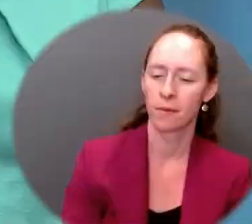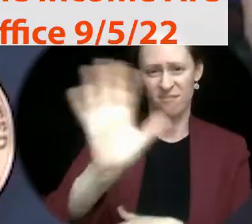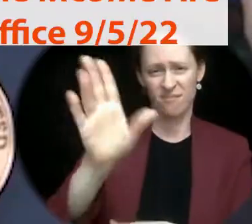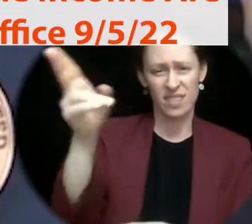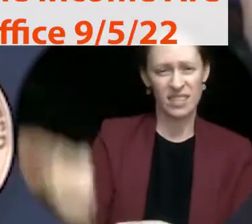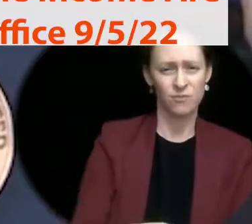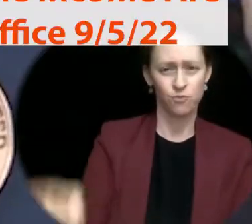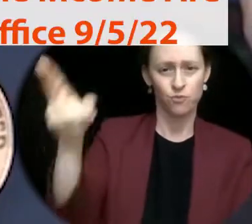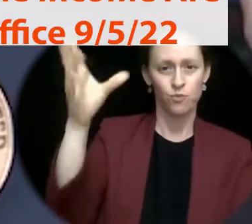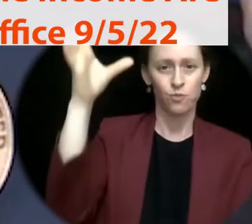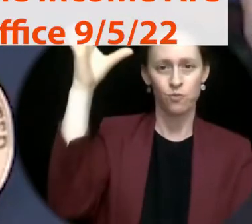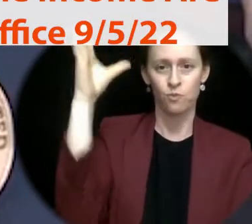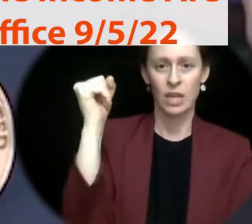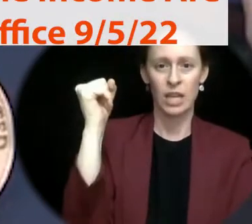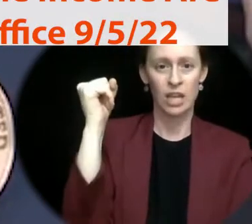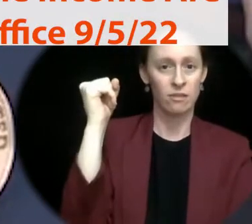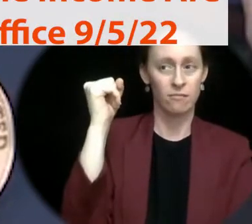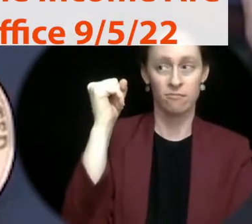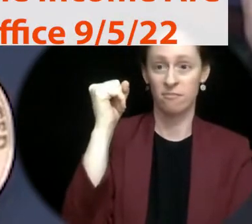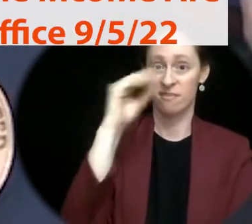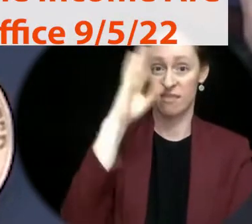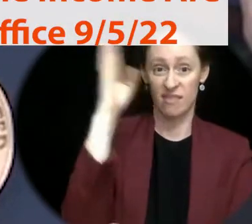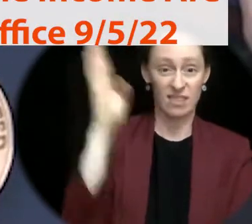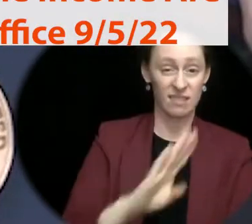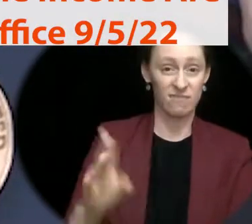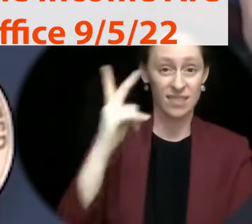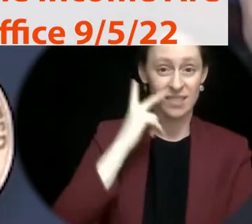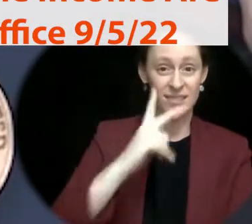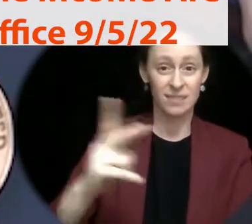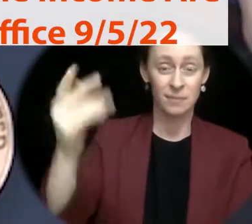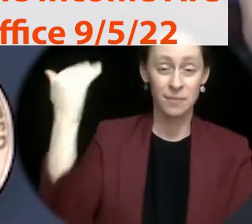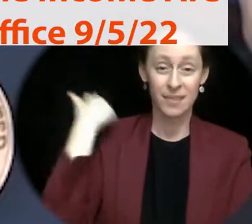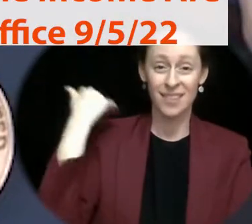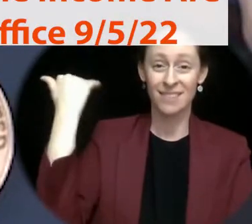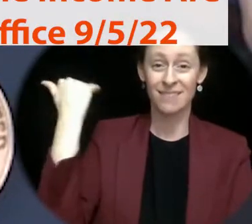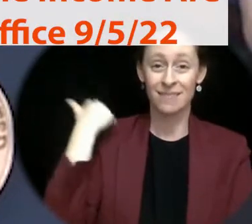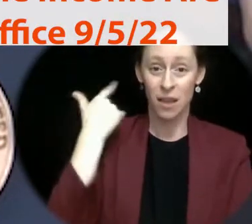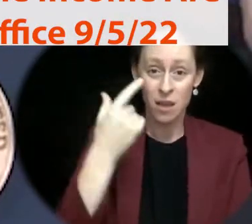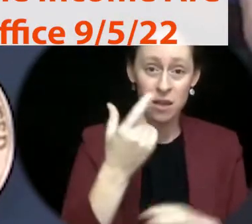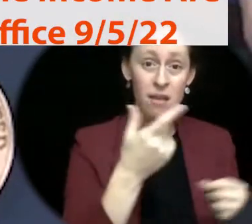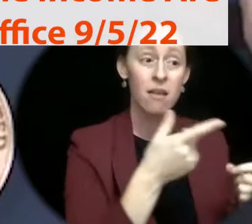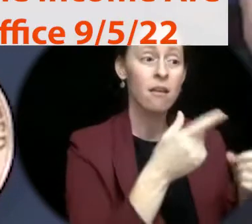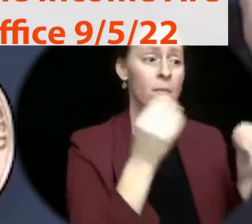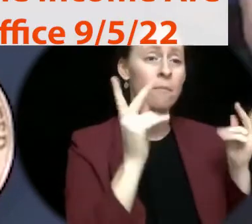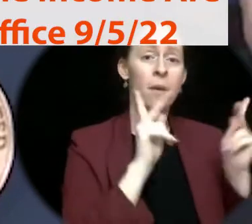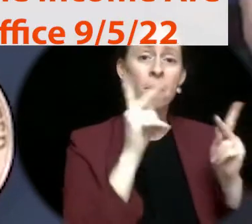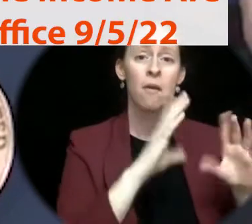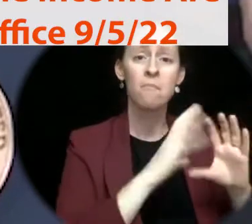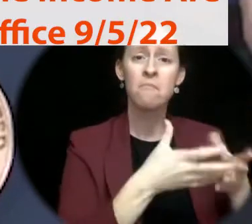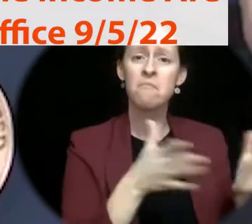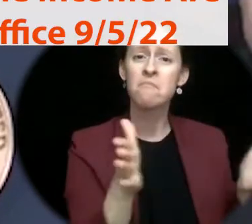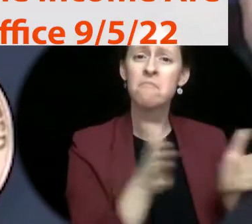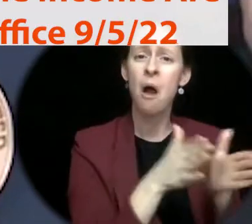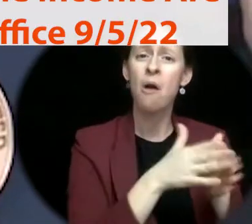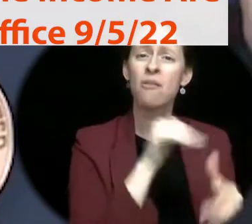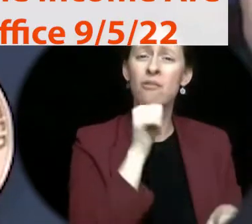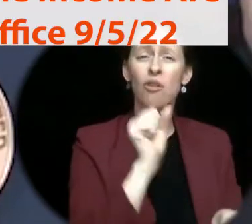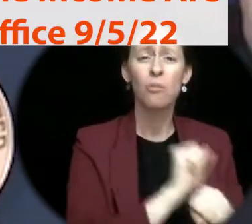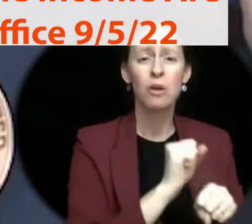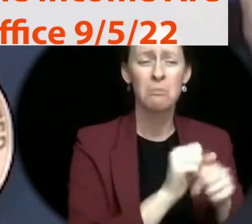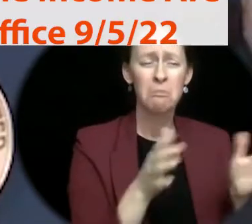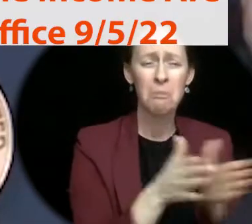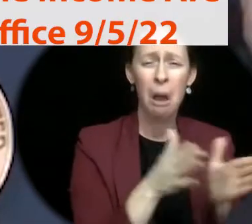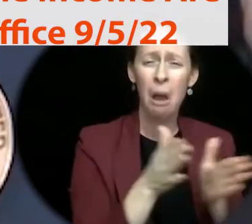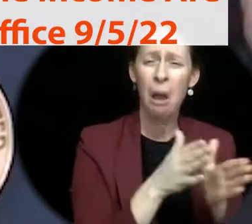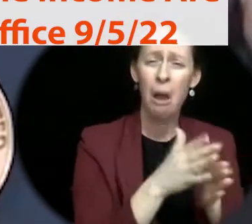One last question. Wages are up. Unemployment remains near a 50-year low. And the big reason for all this is the American Rescue Plan that